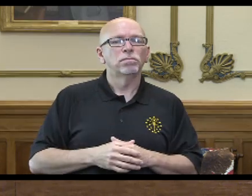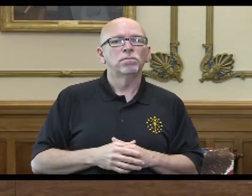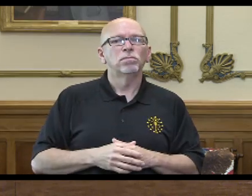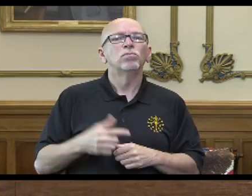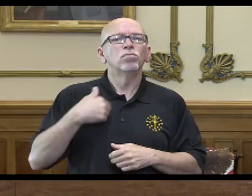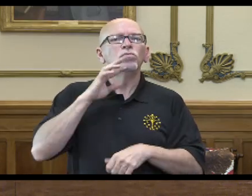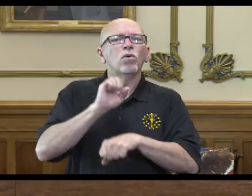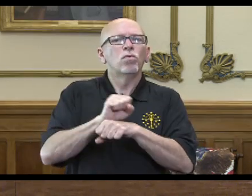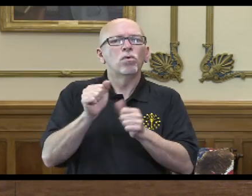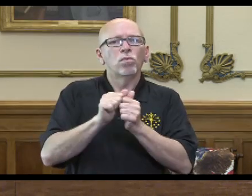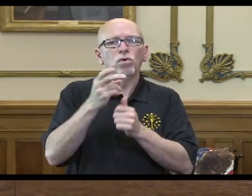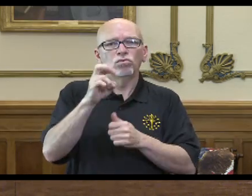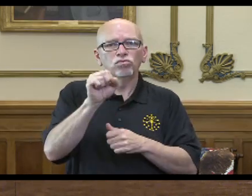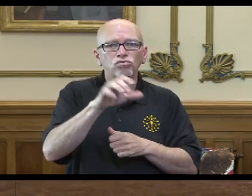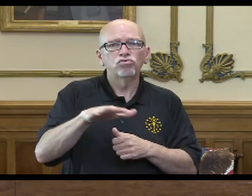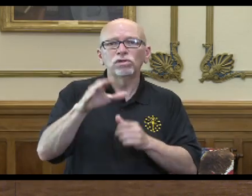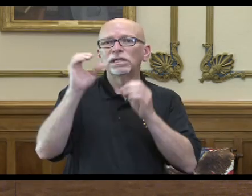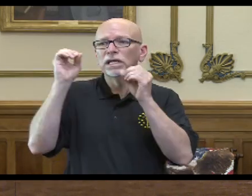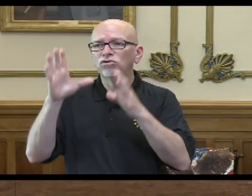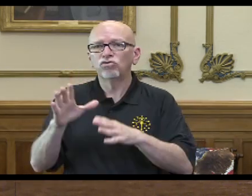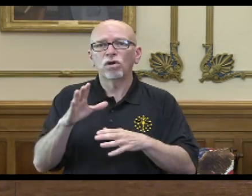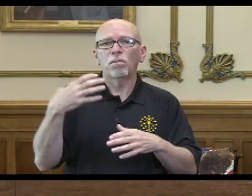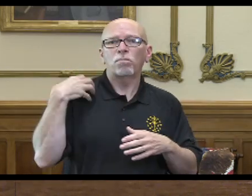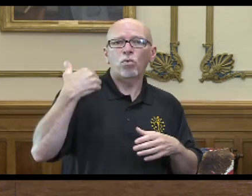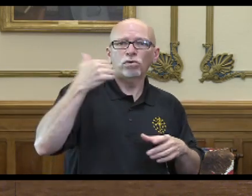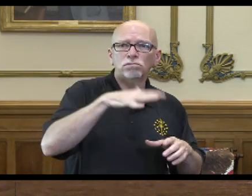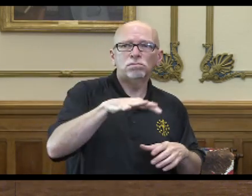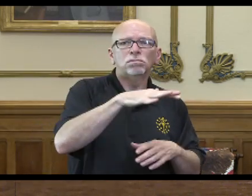will work with Hoosiers, educators, and employers